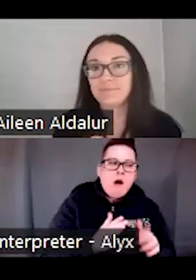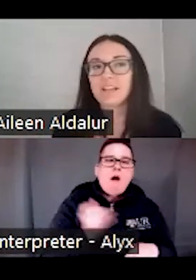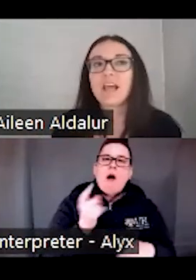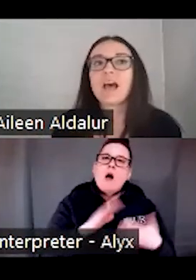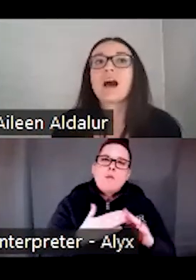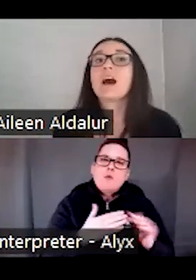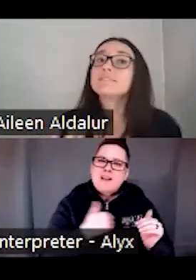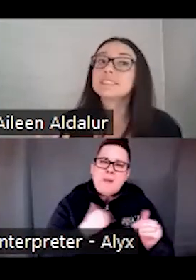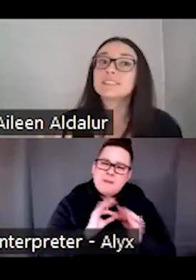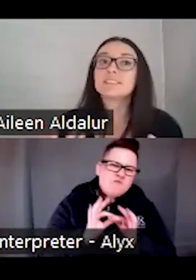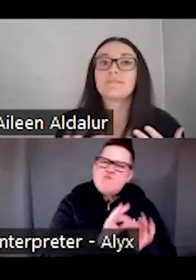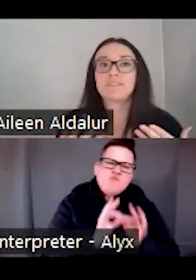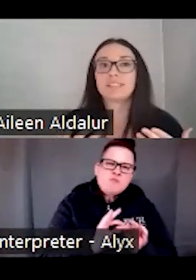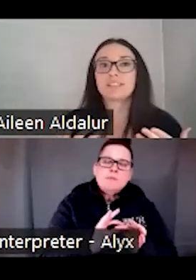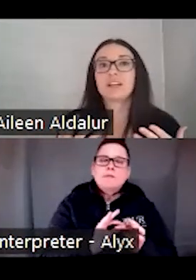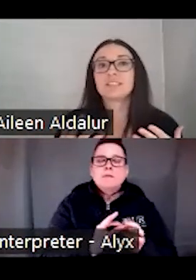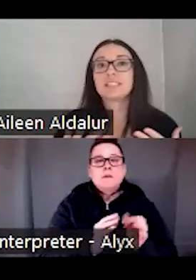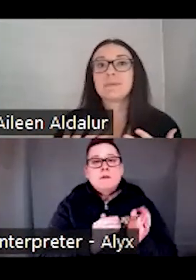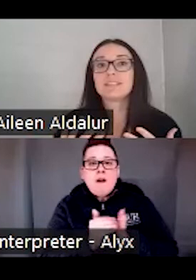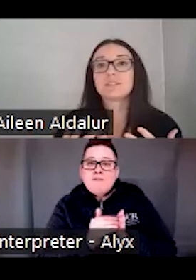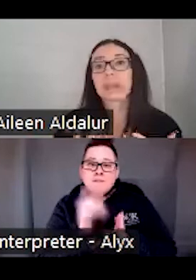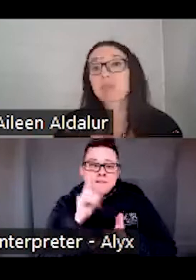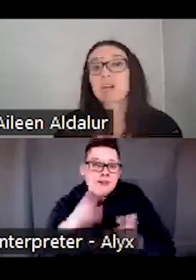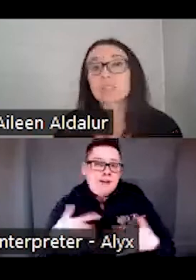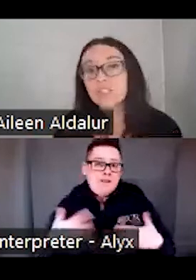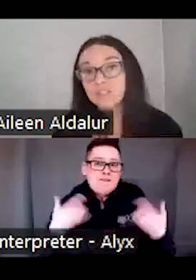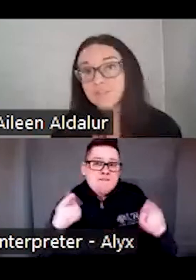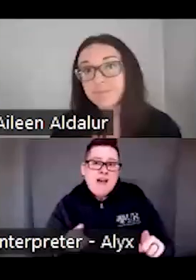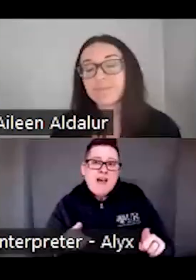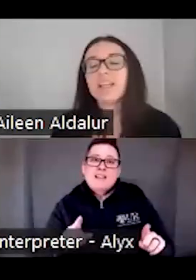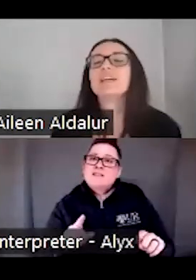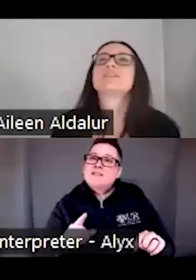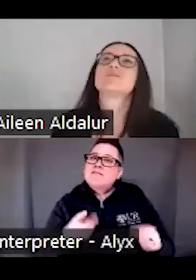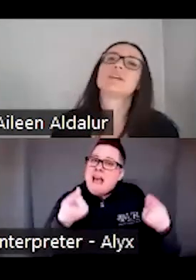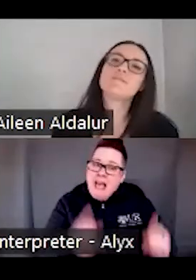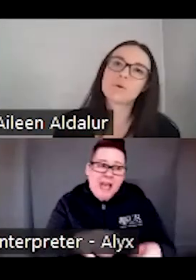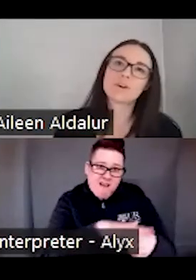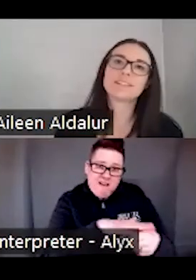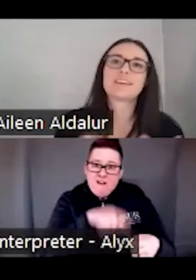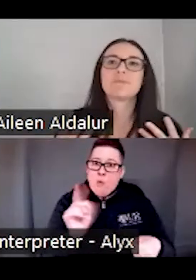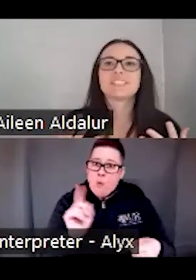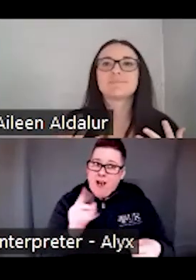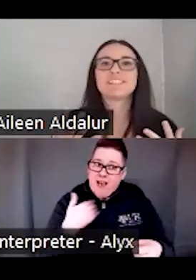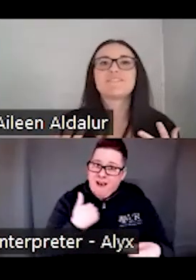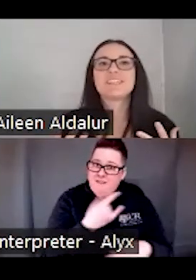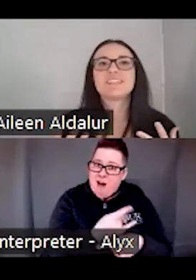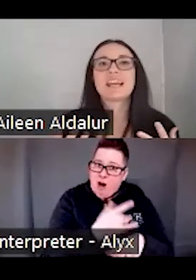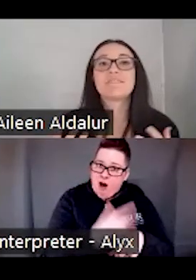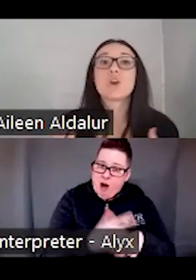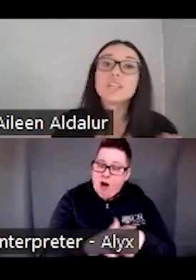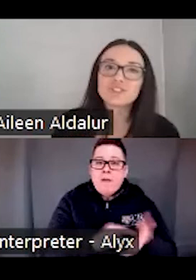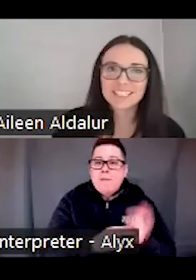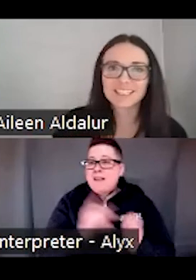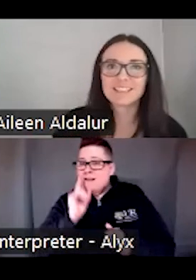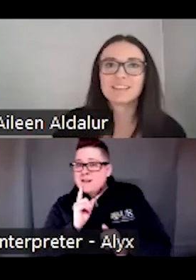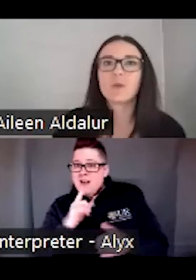tight-knit. Often, deaf events are held in spaces where alcohol is served. So therefore, the deaf participants feared that